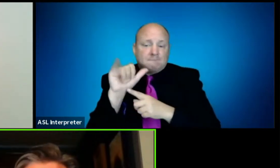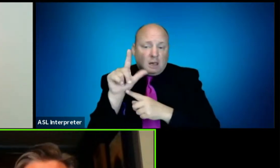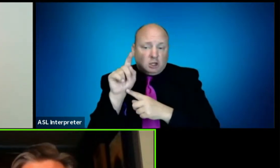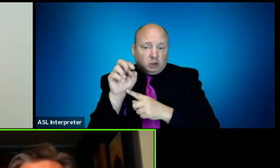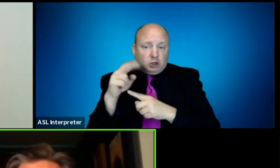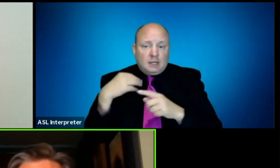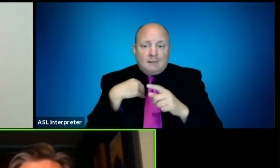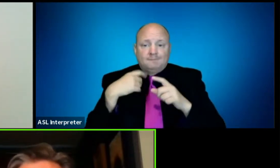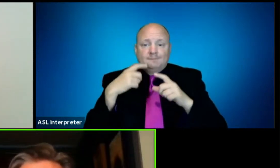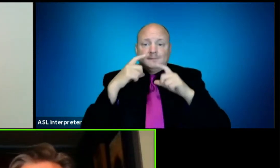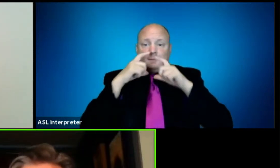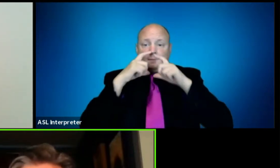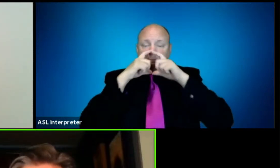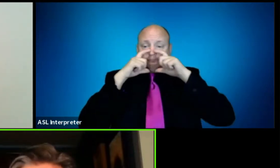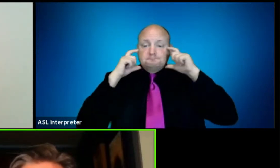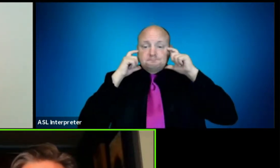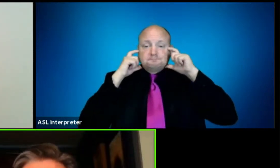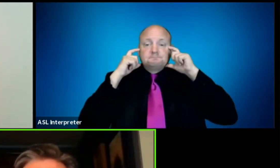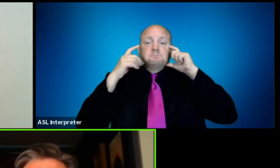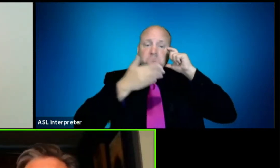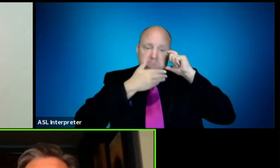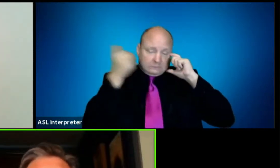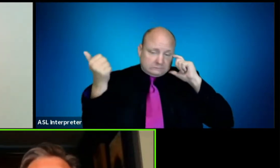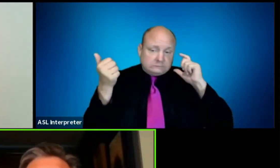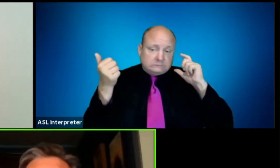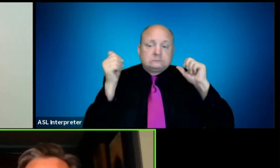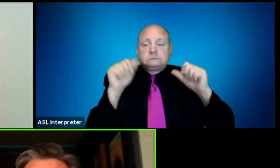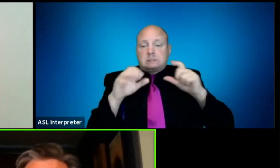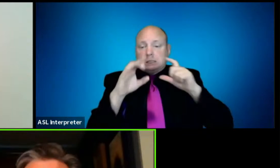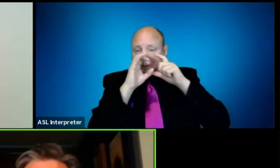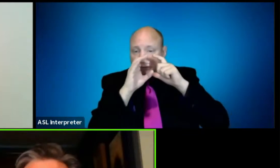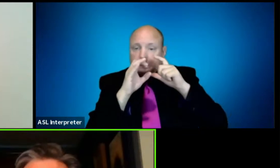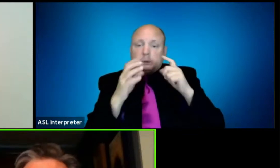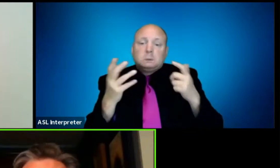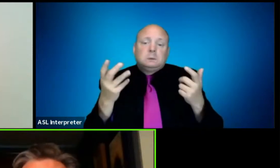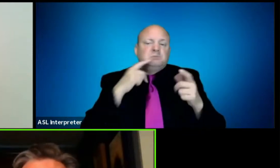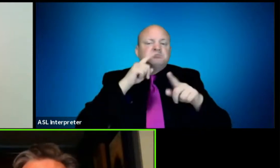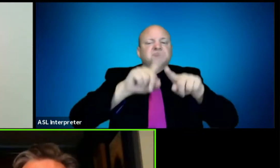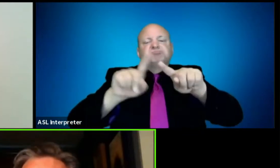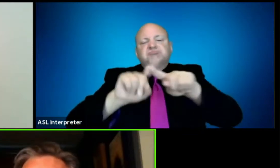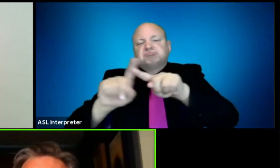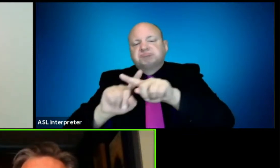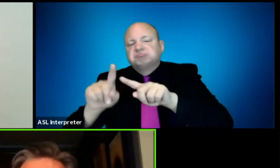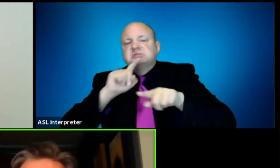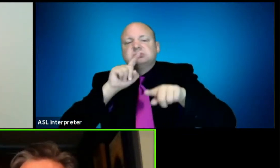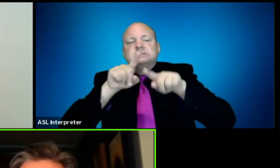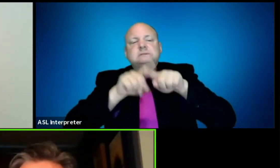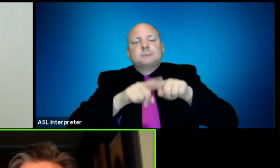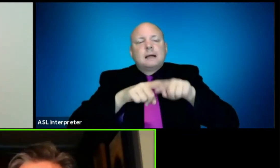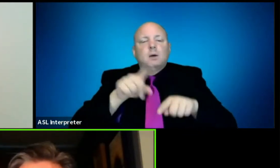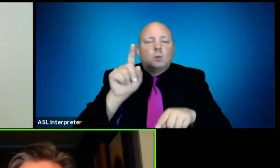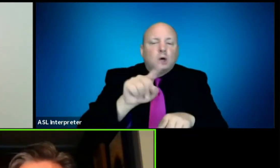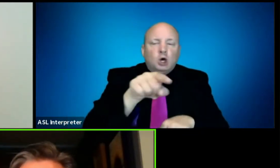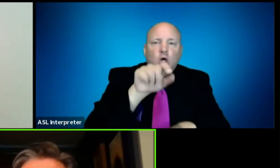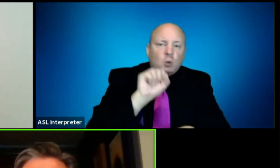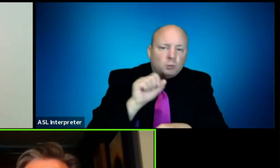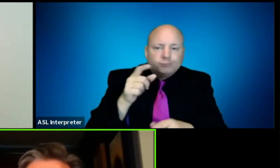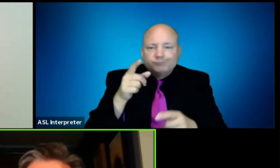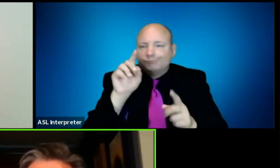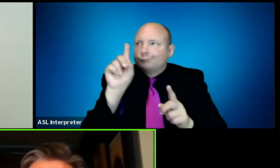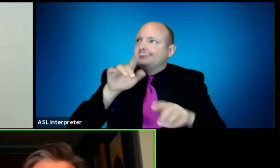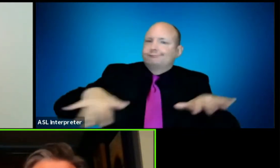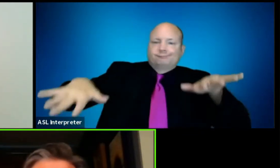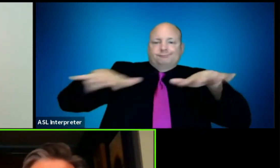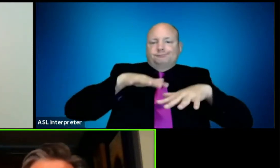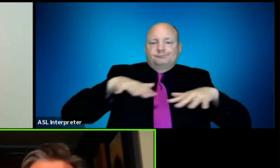transmission. It's different in different settings, but as we look at the relationship between communities that implemented mask mandates and